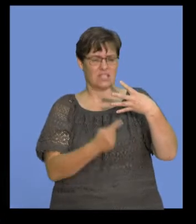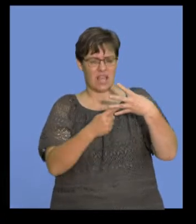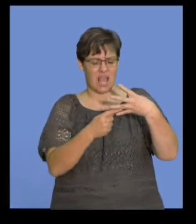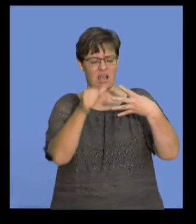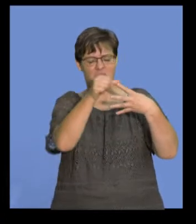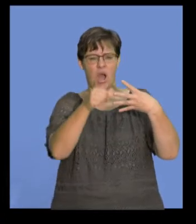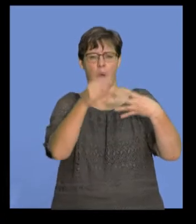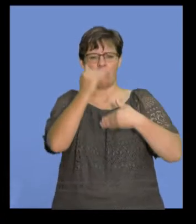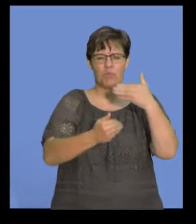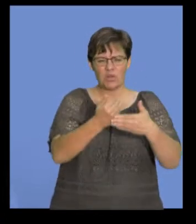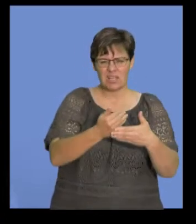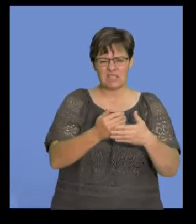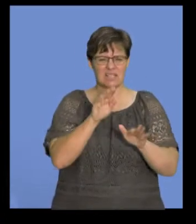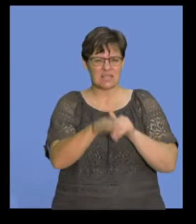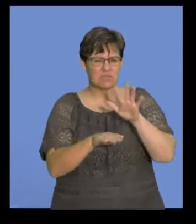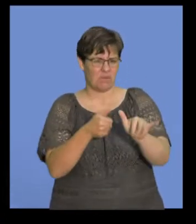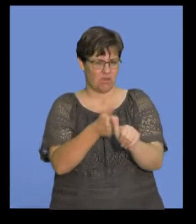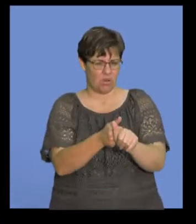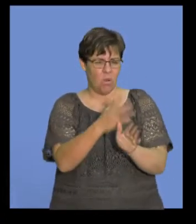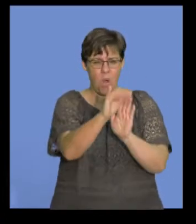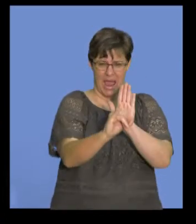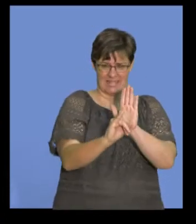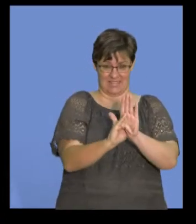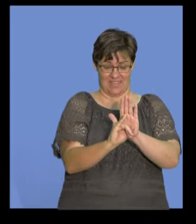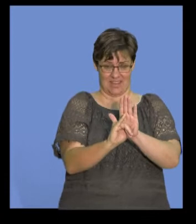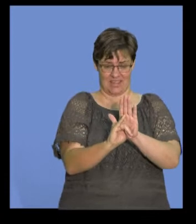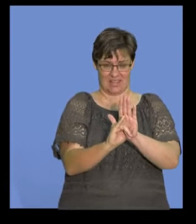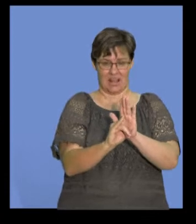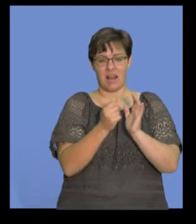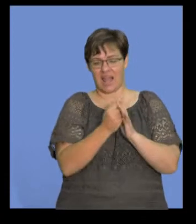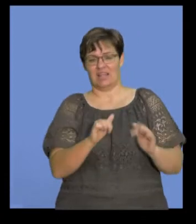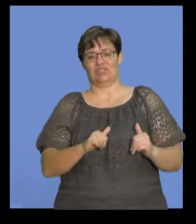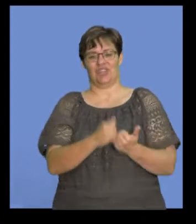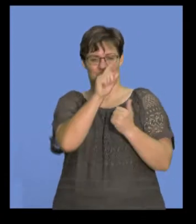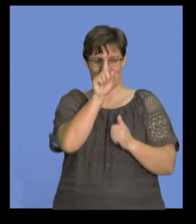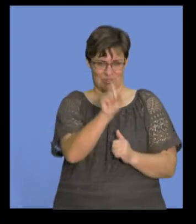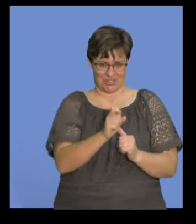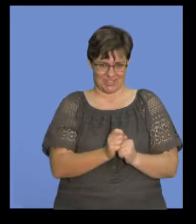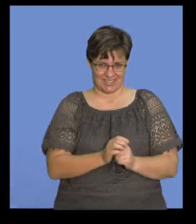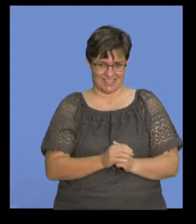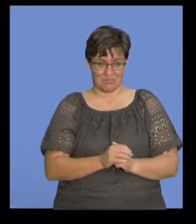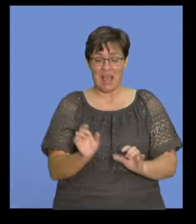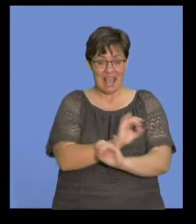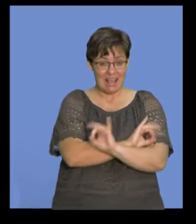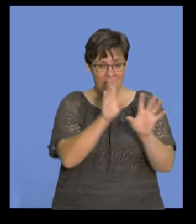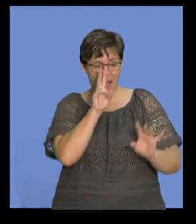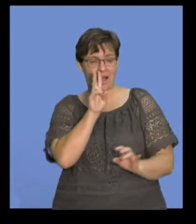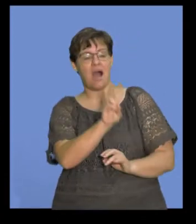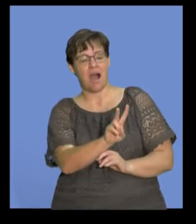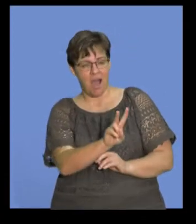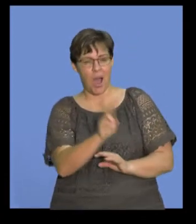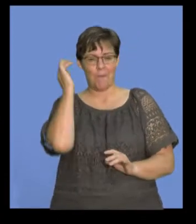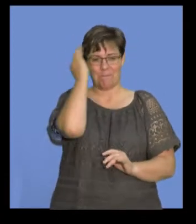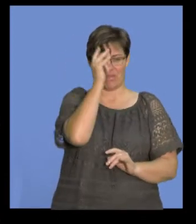series of processes or steps. Let's identify these as a challenge question, which we could then clearly look at how we've looked